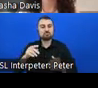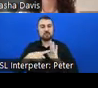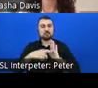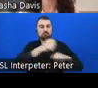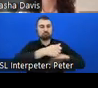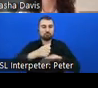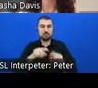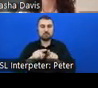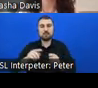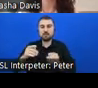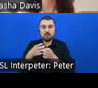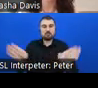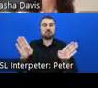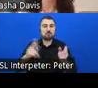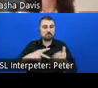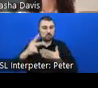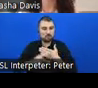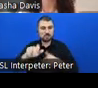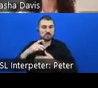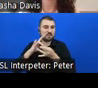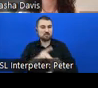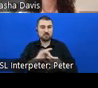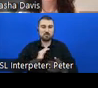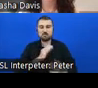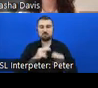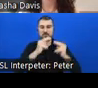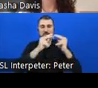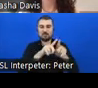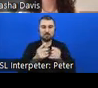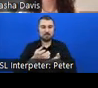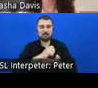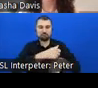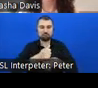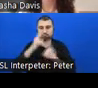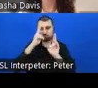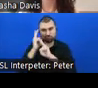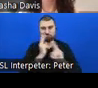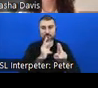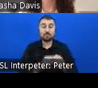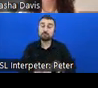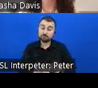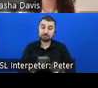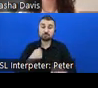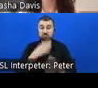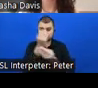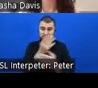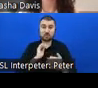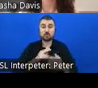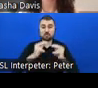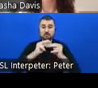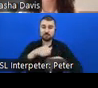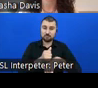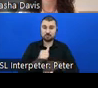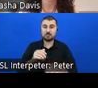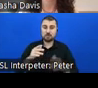programming centered around our building and collections. And we would like to acknowledge that our building is located on the